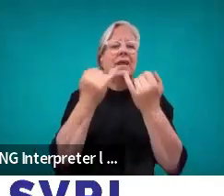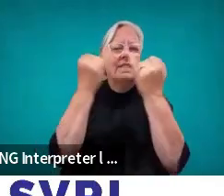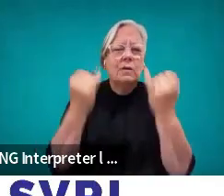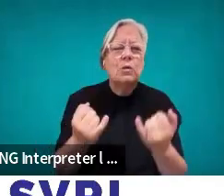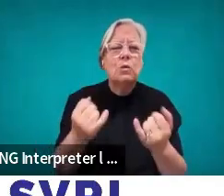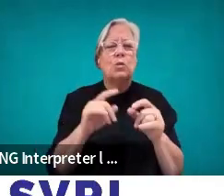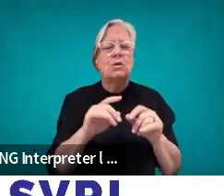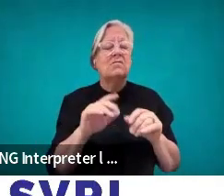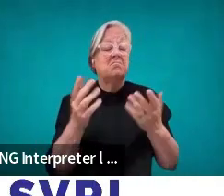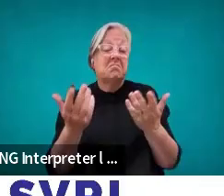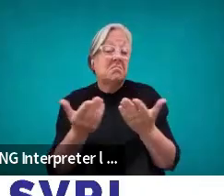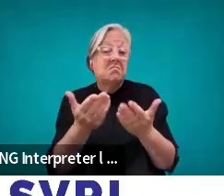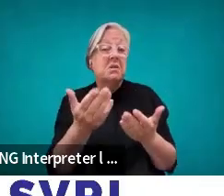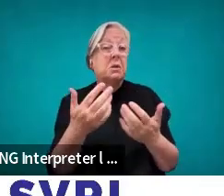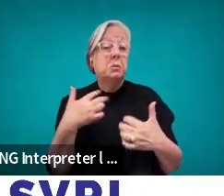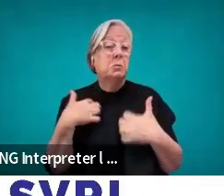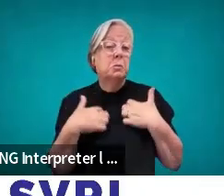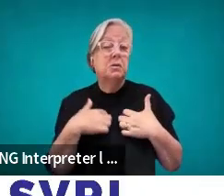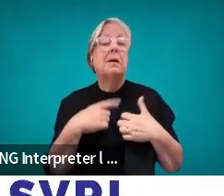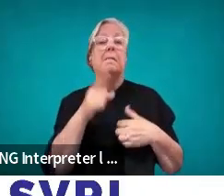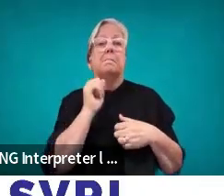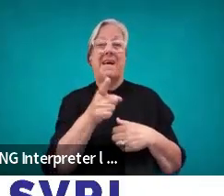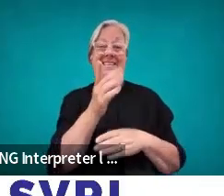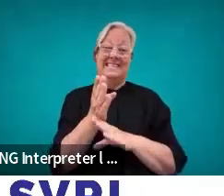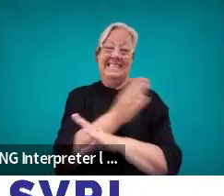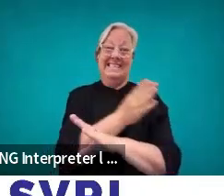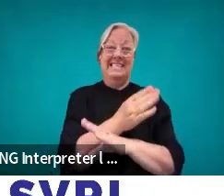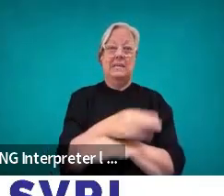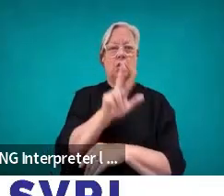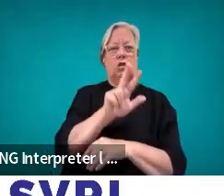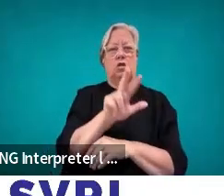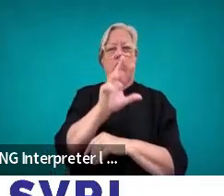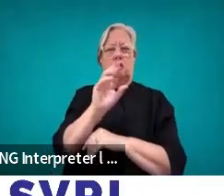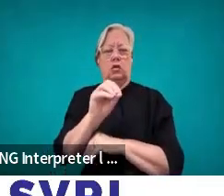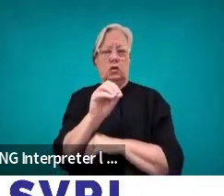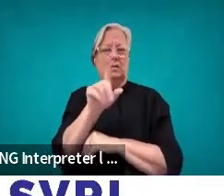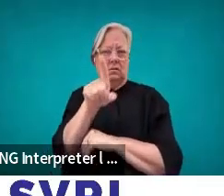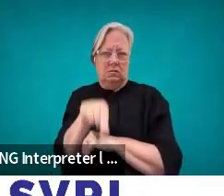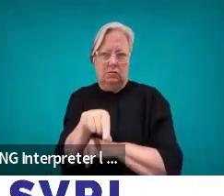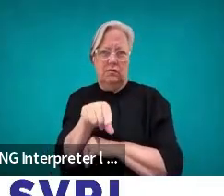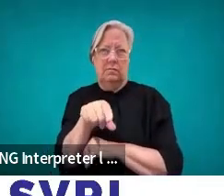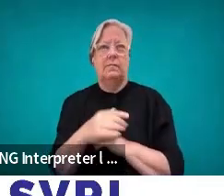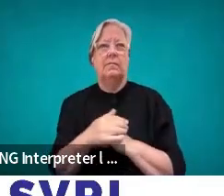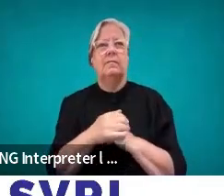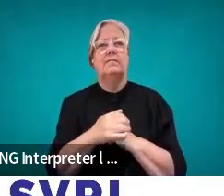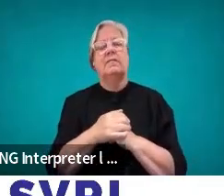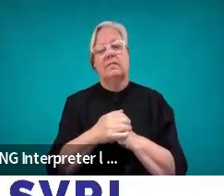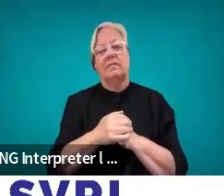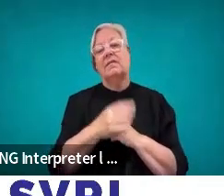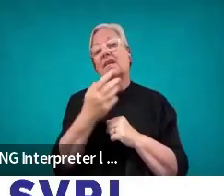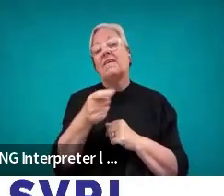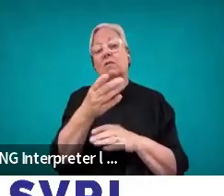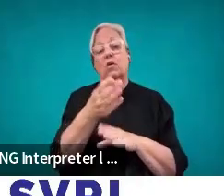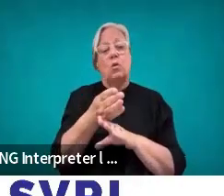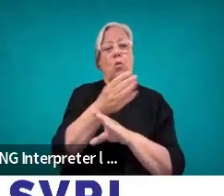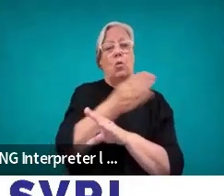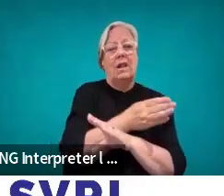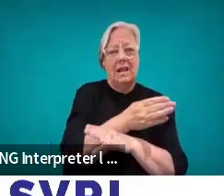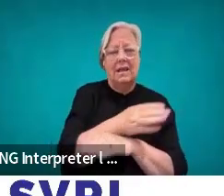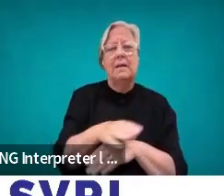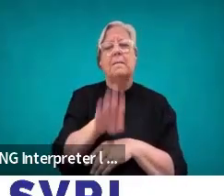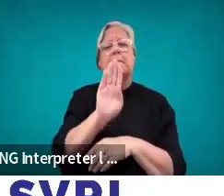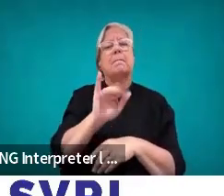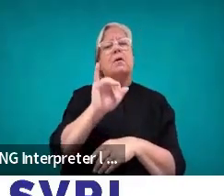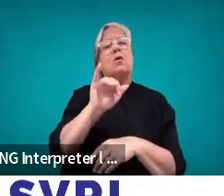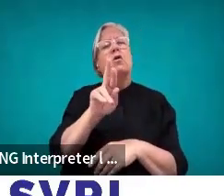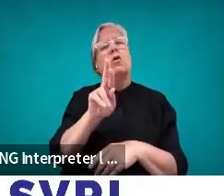send through, make sure you do it before the 30th of January. There is also the early bird registration that ends on the 28th